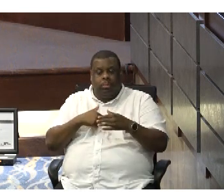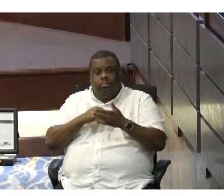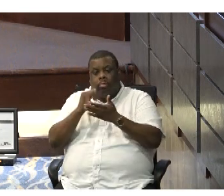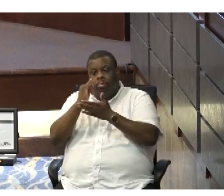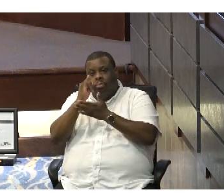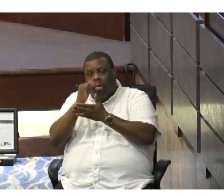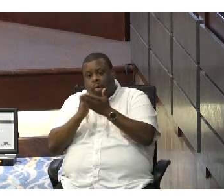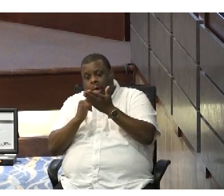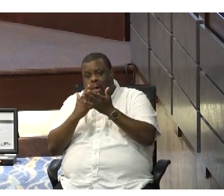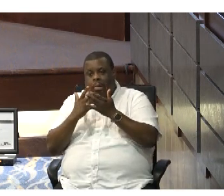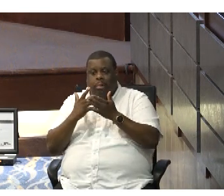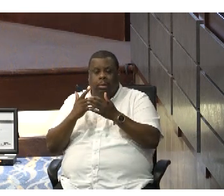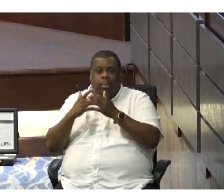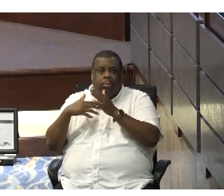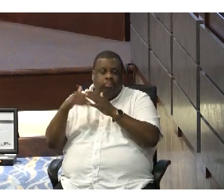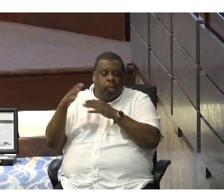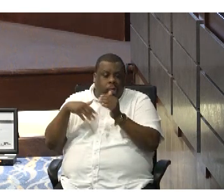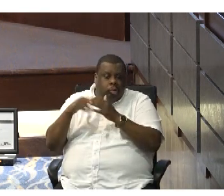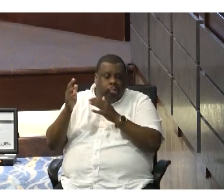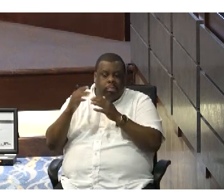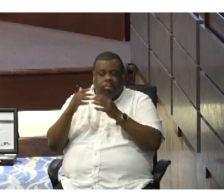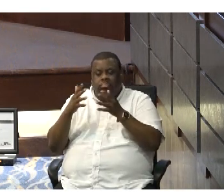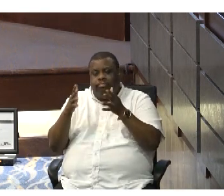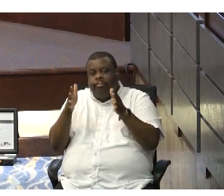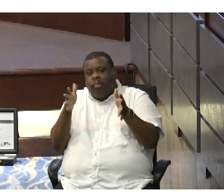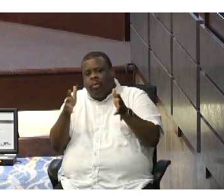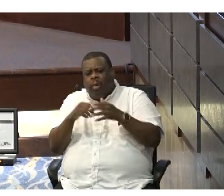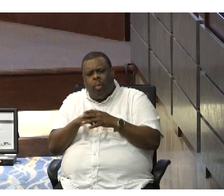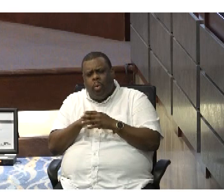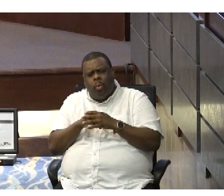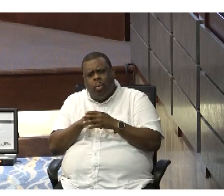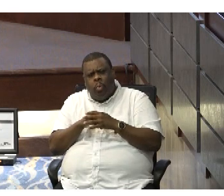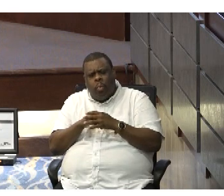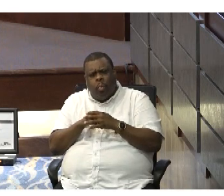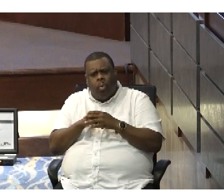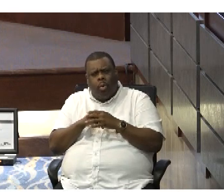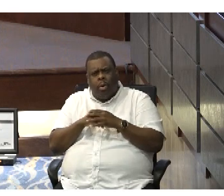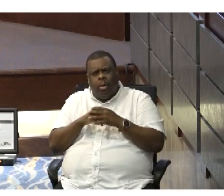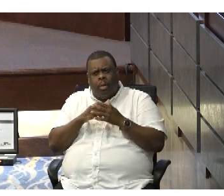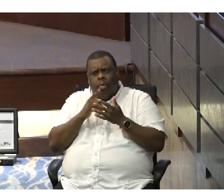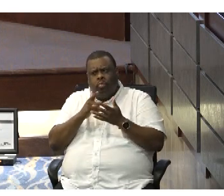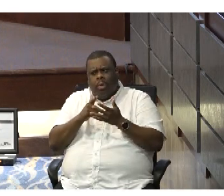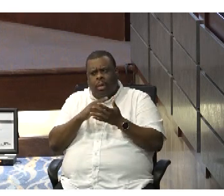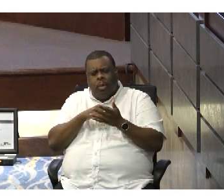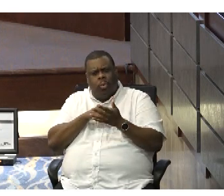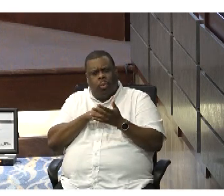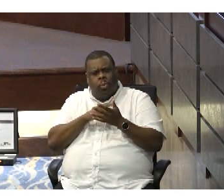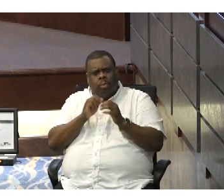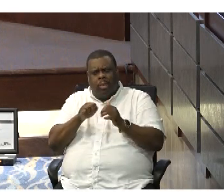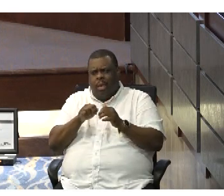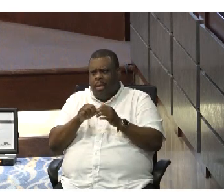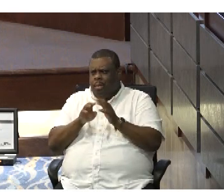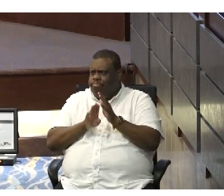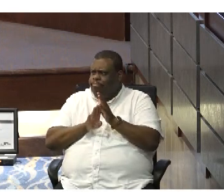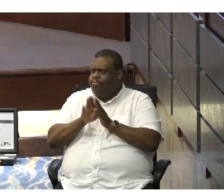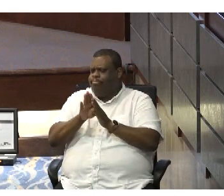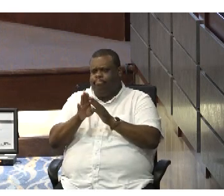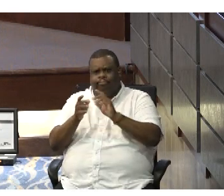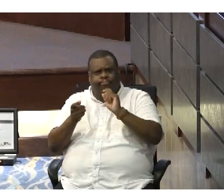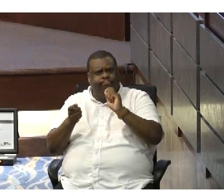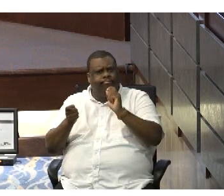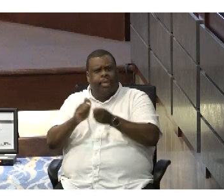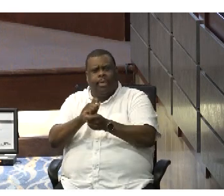arts facilities and pivots us into a real game-changing breakthrough opportunity